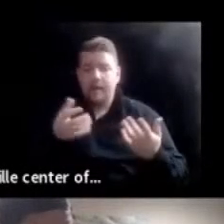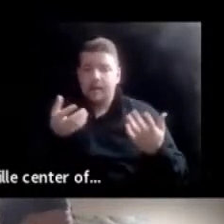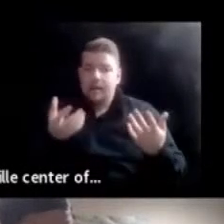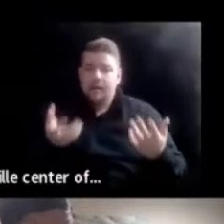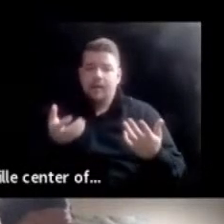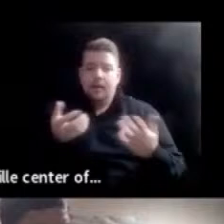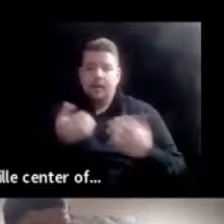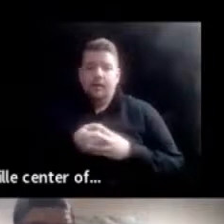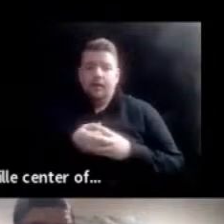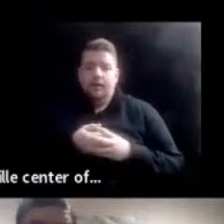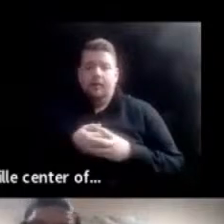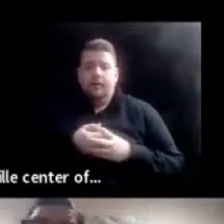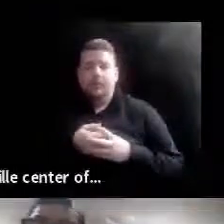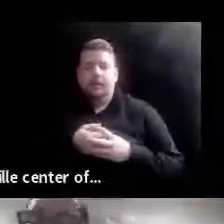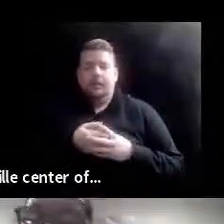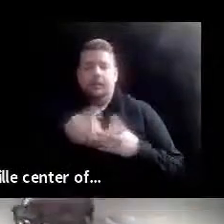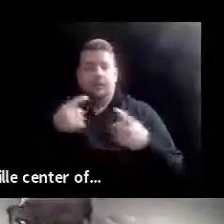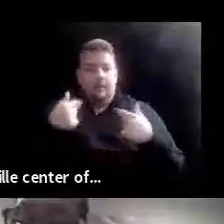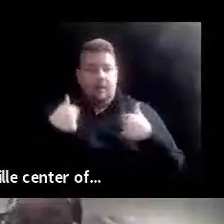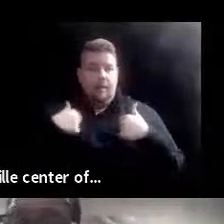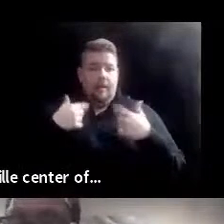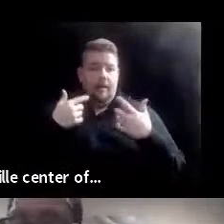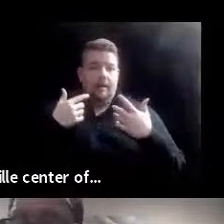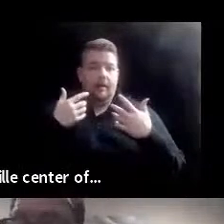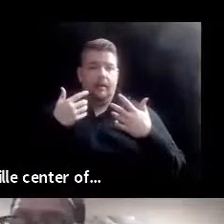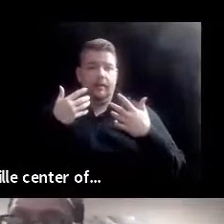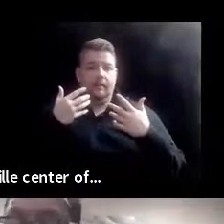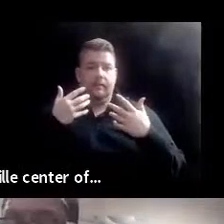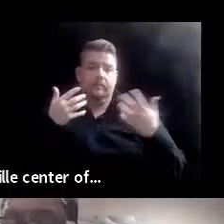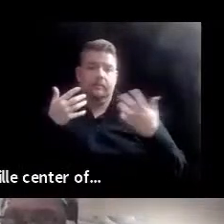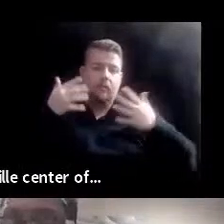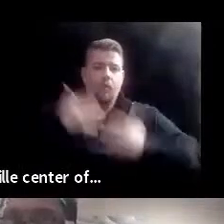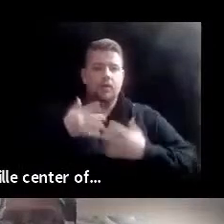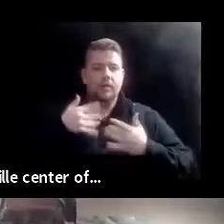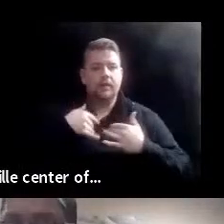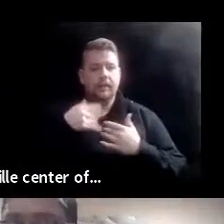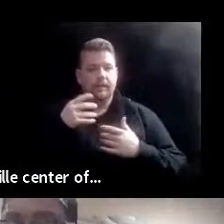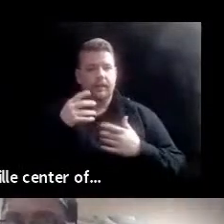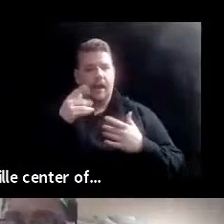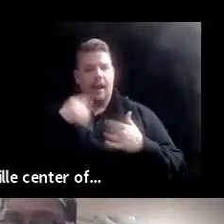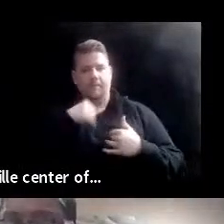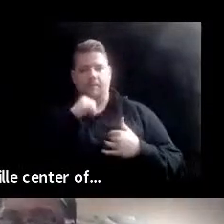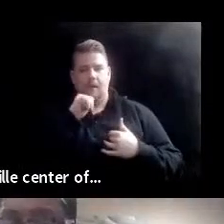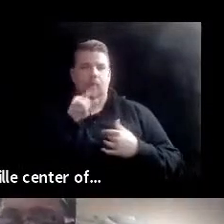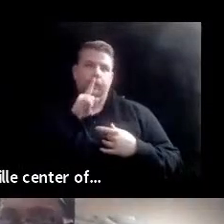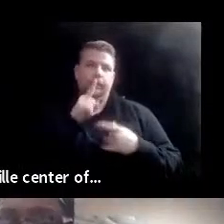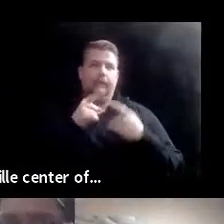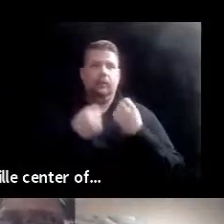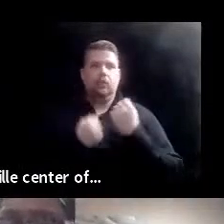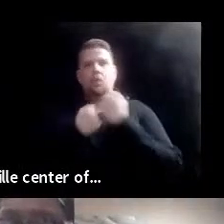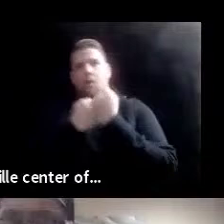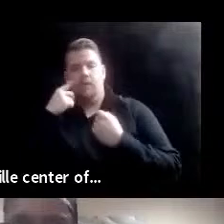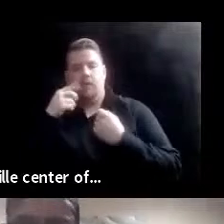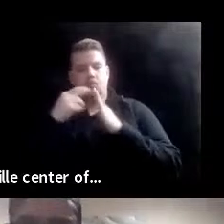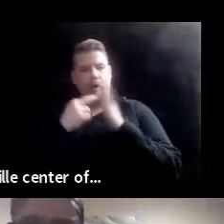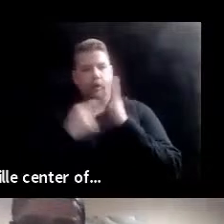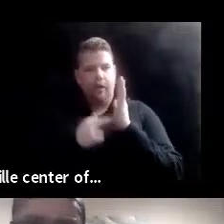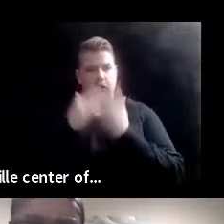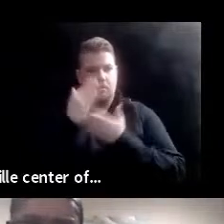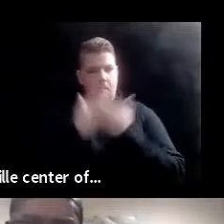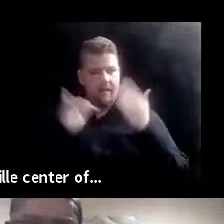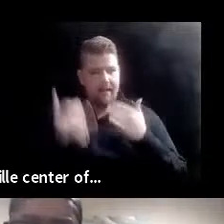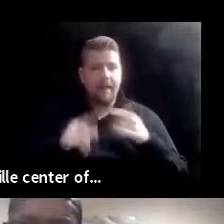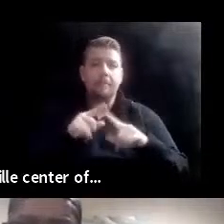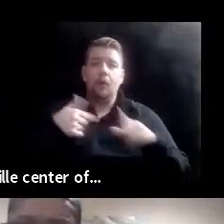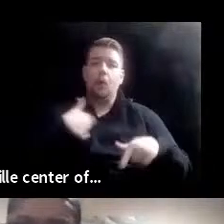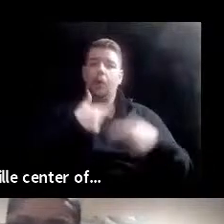So I unfortunately am one that's maybe not going to go toward the regulation side of this, but would definitely